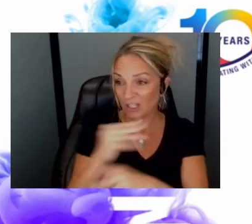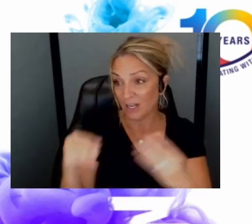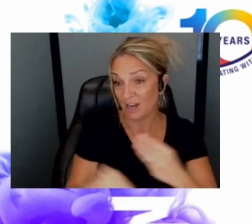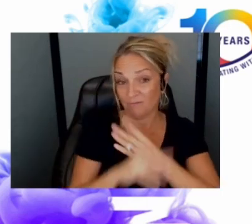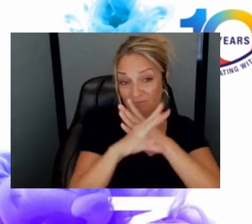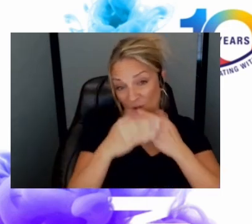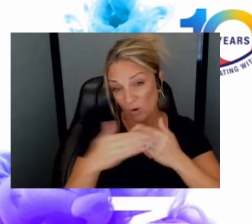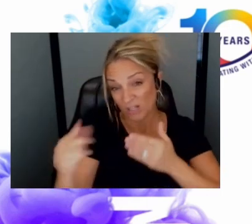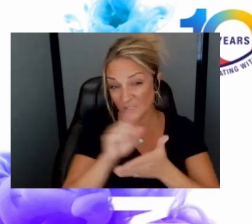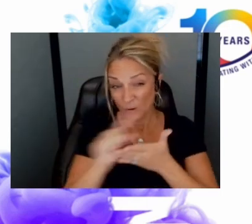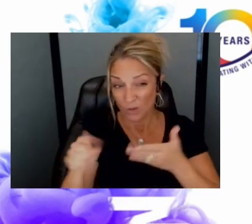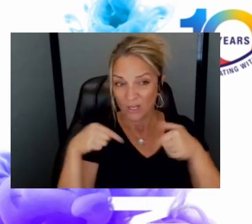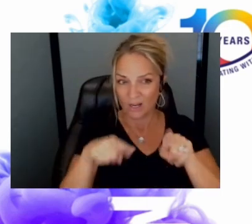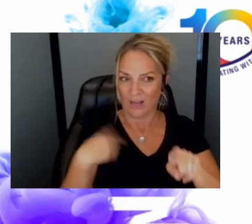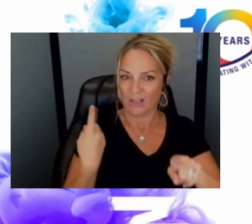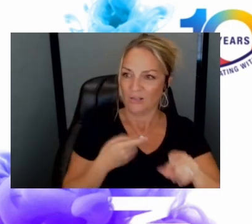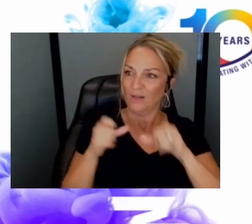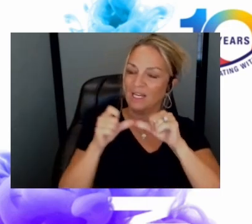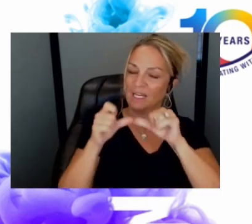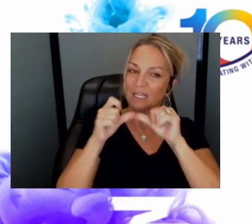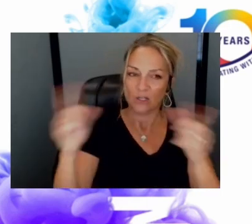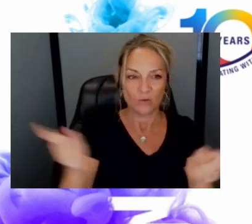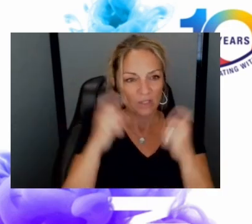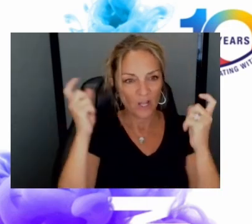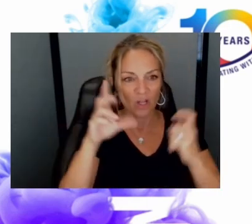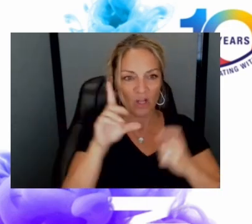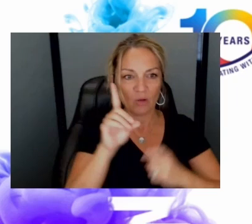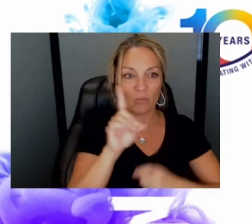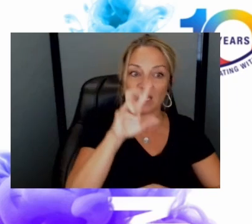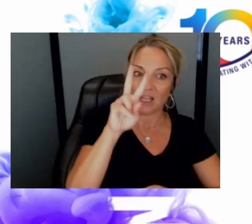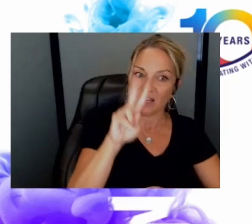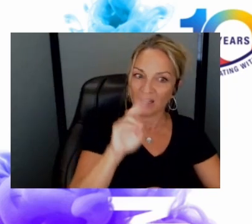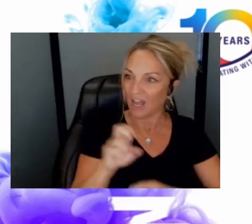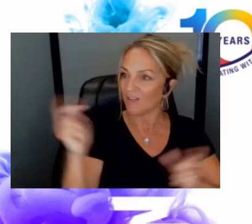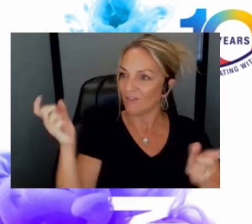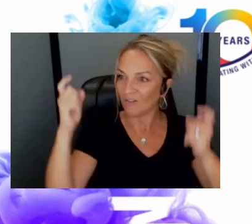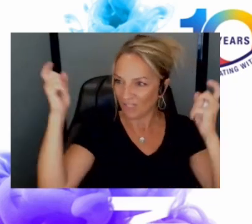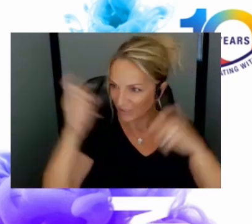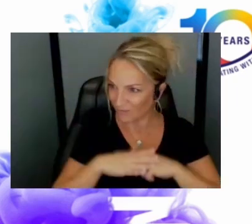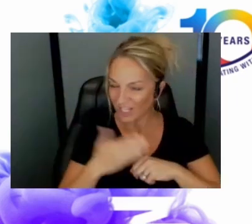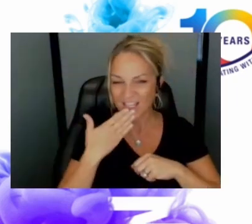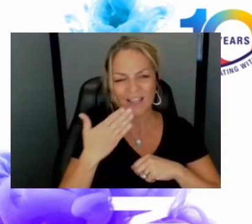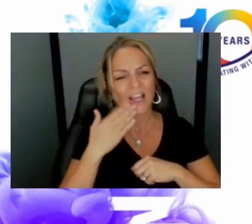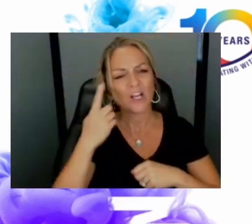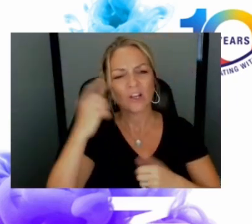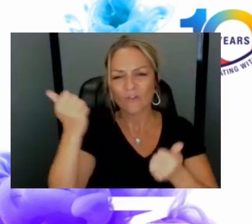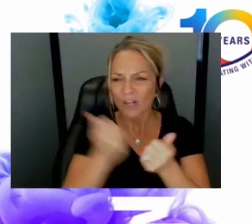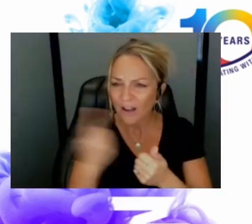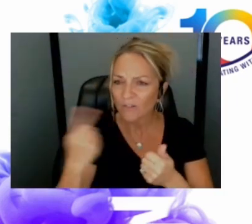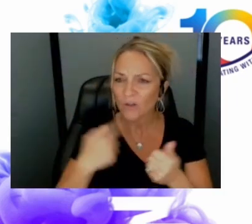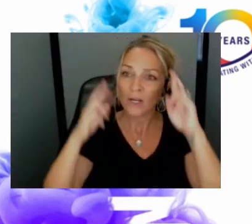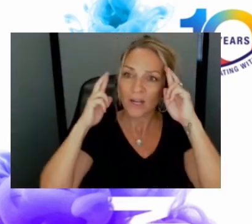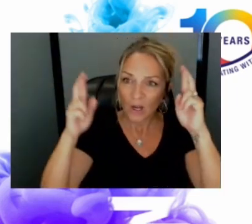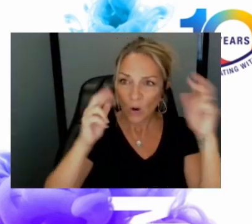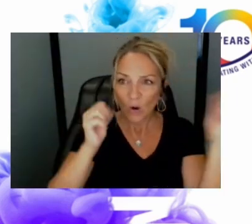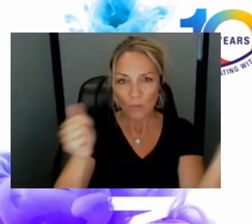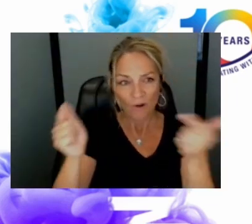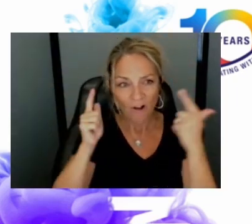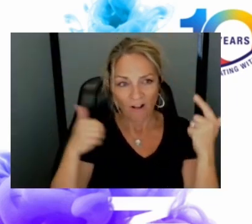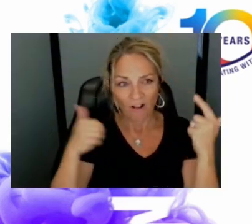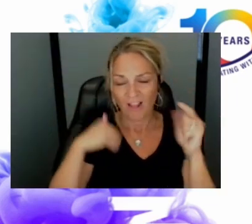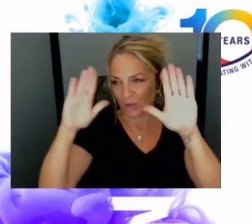celebrate the Dive In Festival. Thank you to everyone, and I hope everyone has a great day.